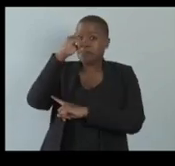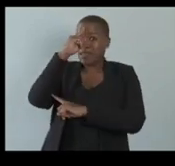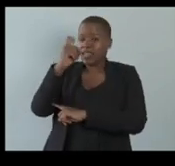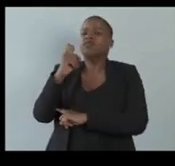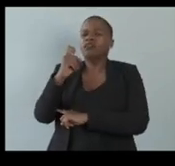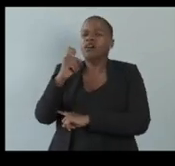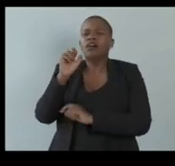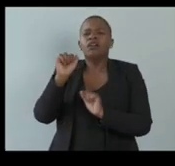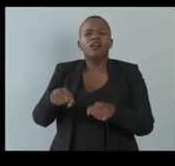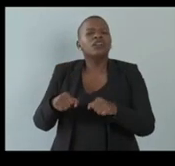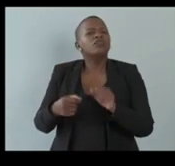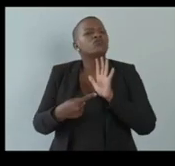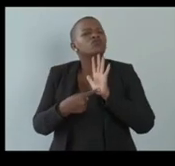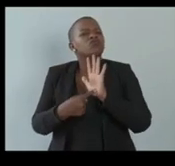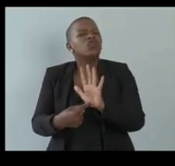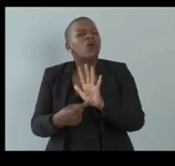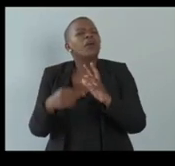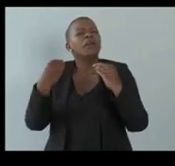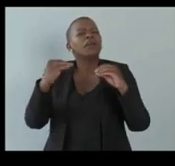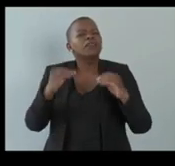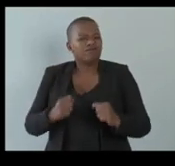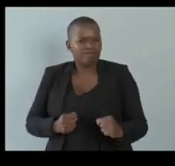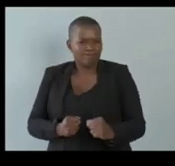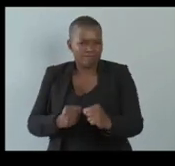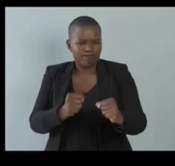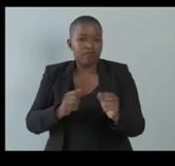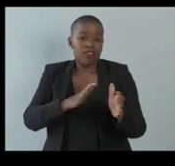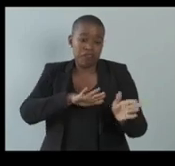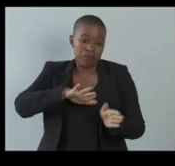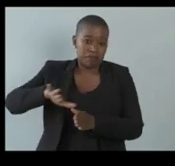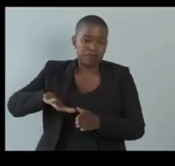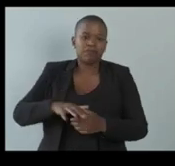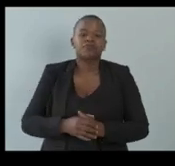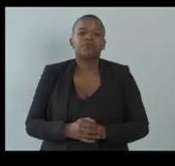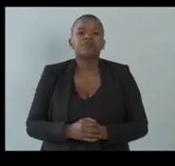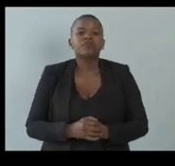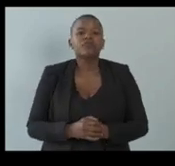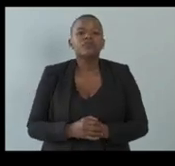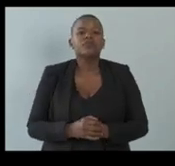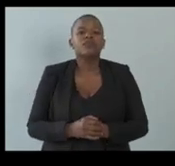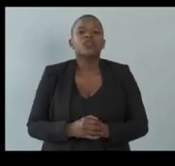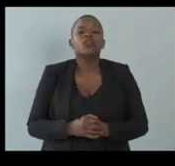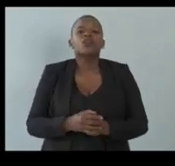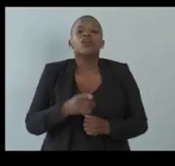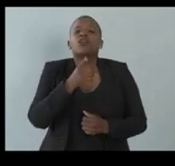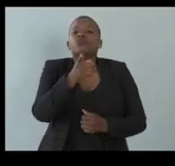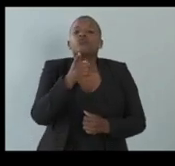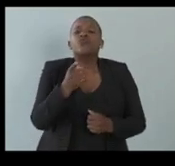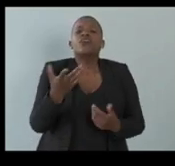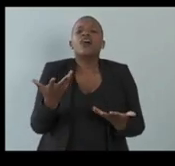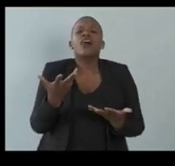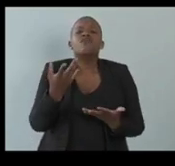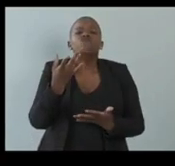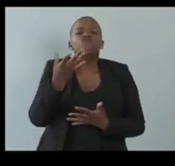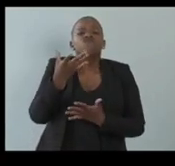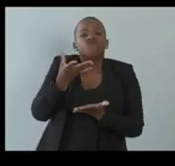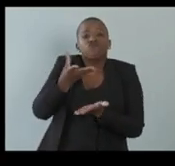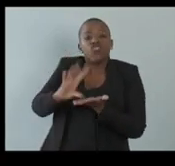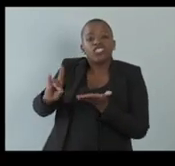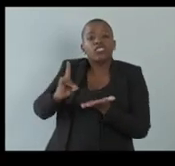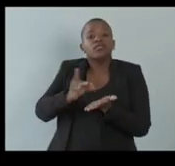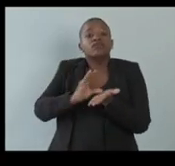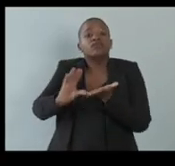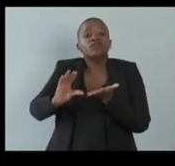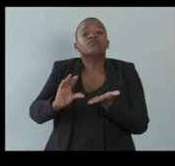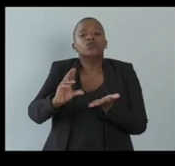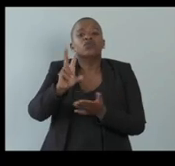forward. On a statutory basis, a heightened emphasis on cash generation led to a 27% increase in cash